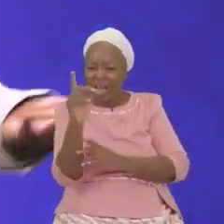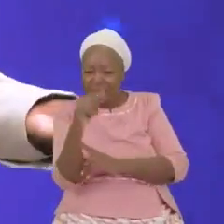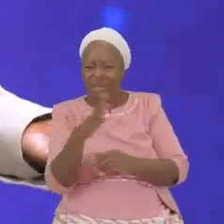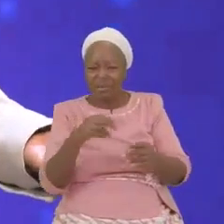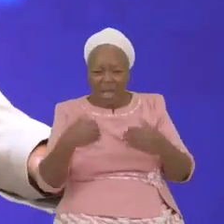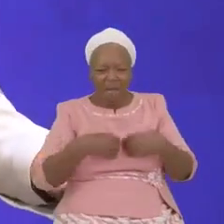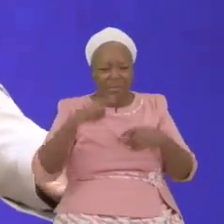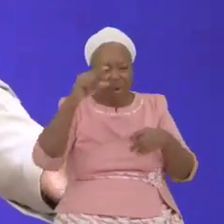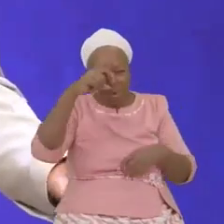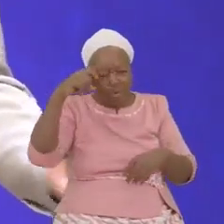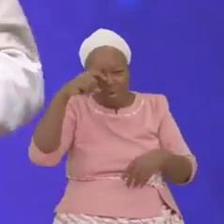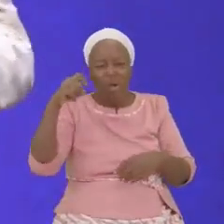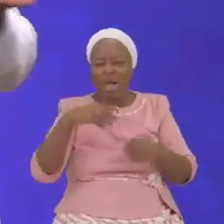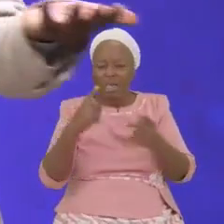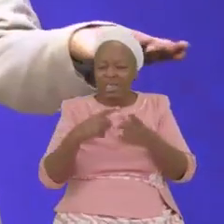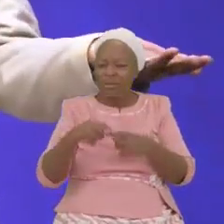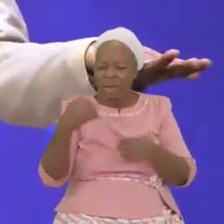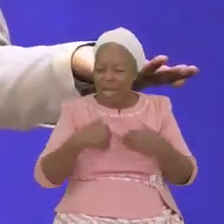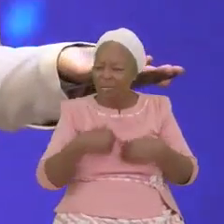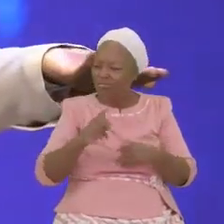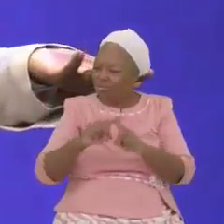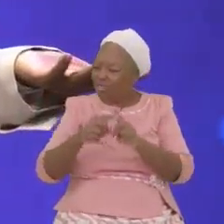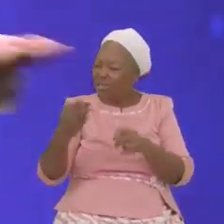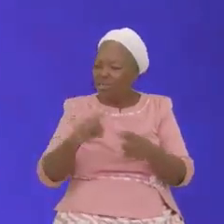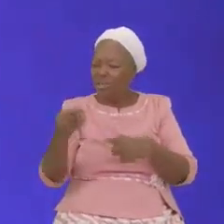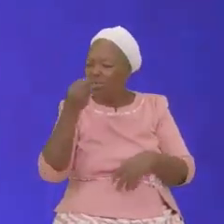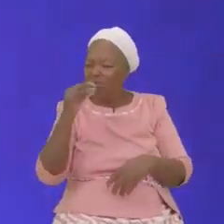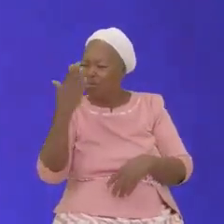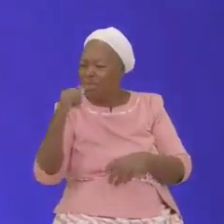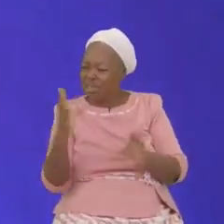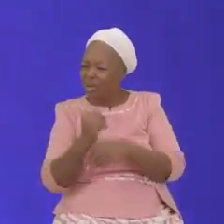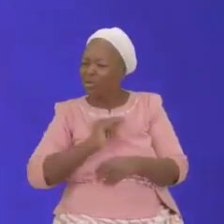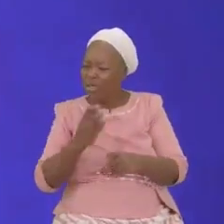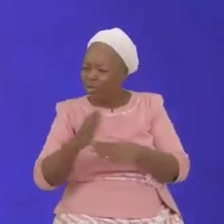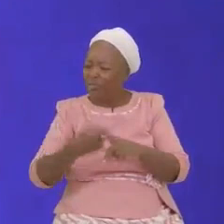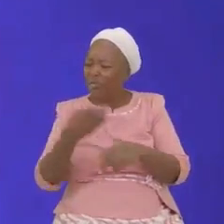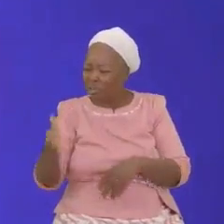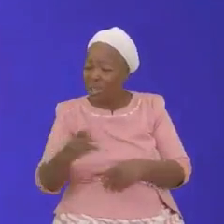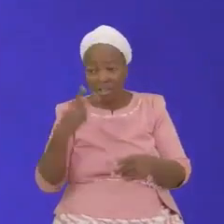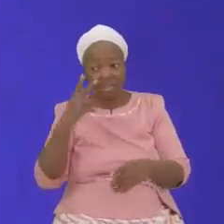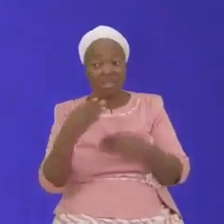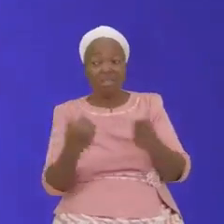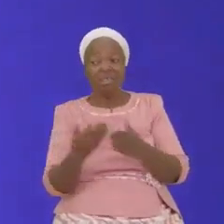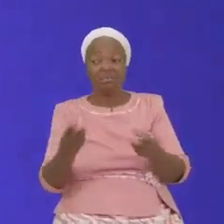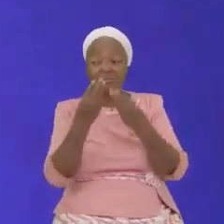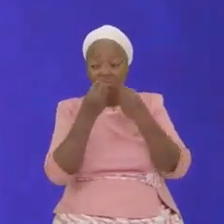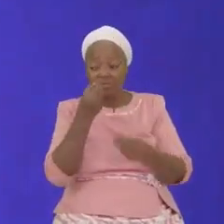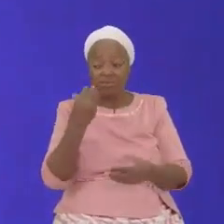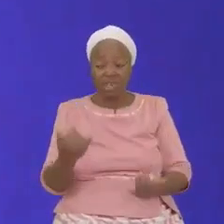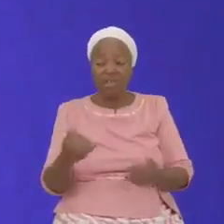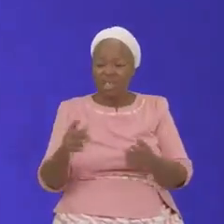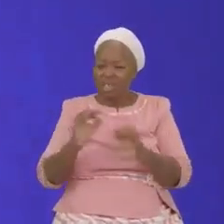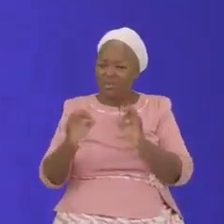onion? Why did you take us from there? And look at this manna now and this light food. If that is